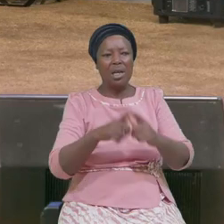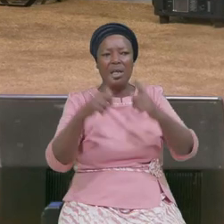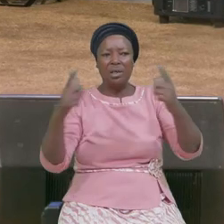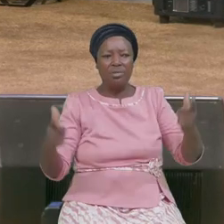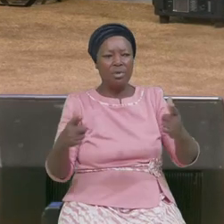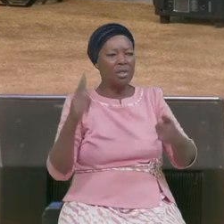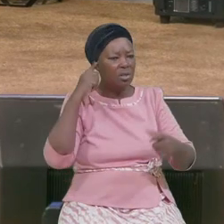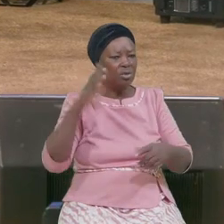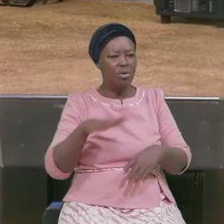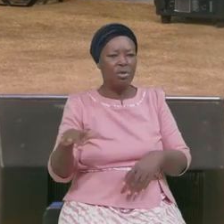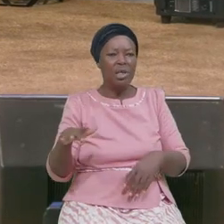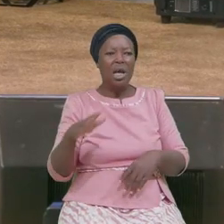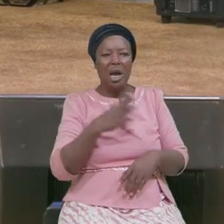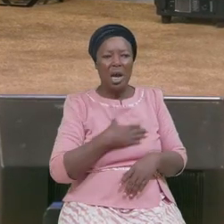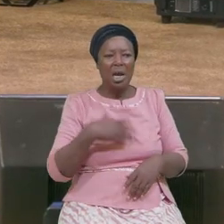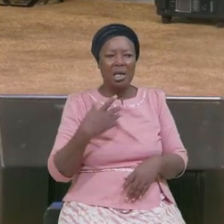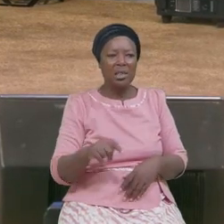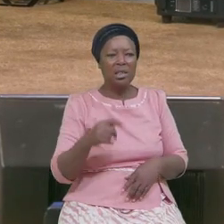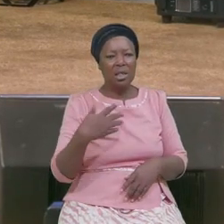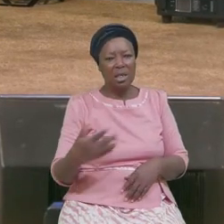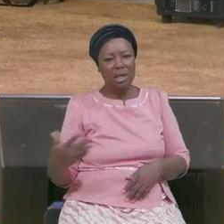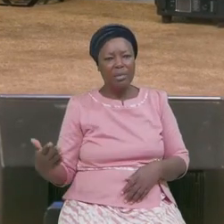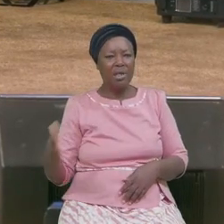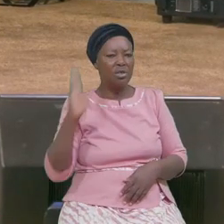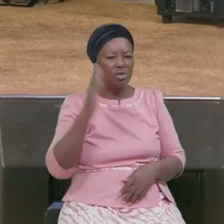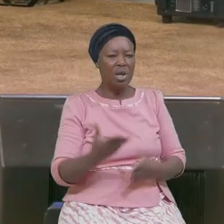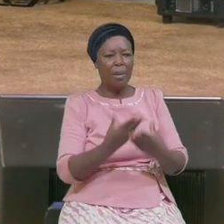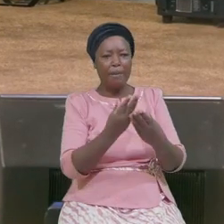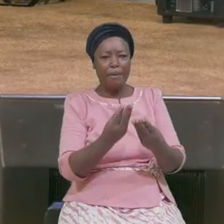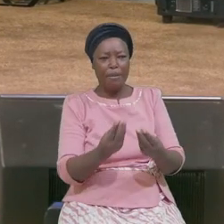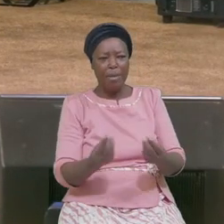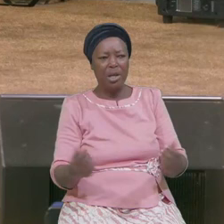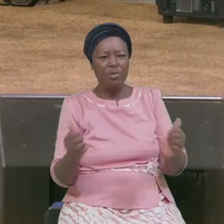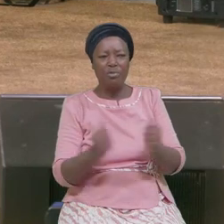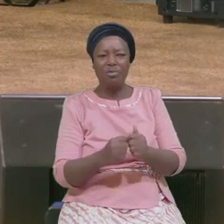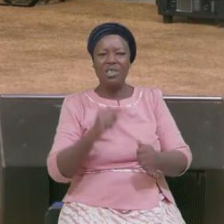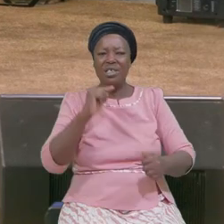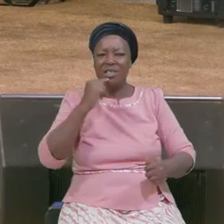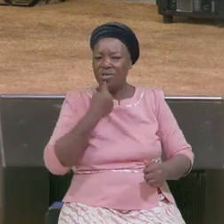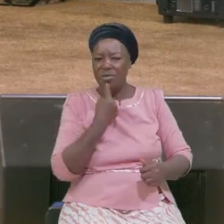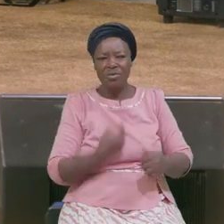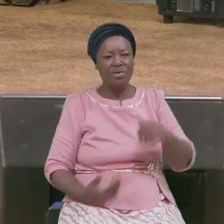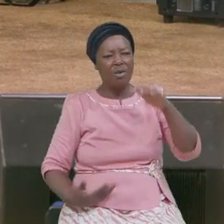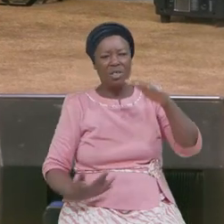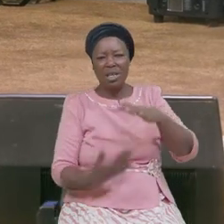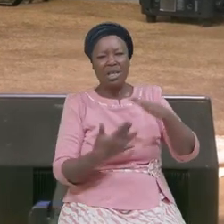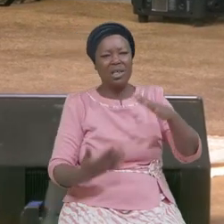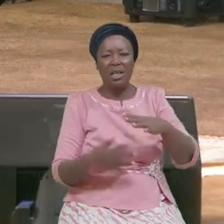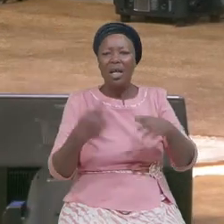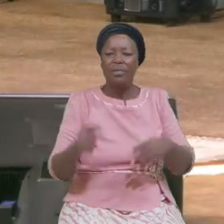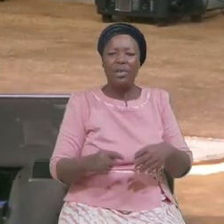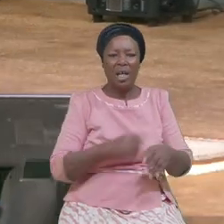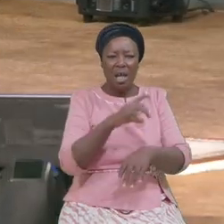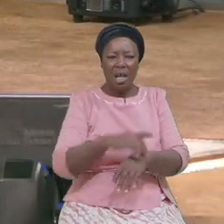great noise, and the elements shall melt with fervent heat. The earth